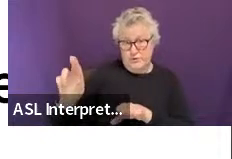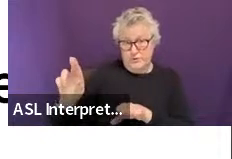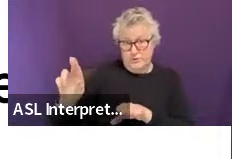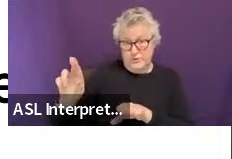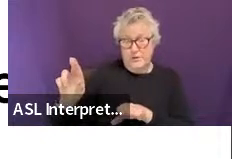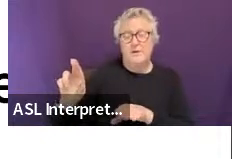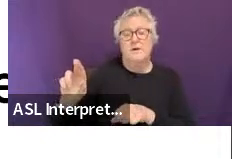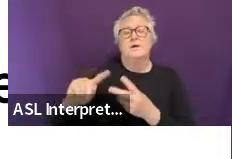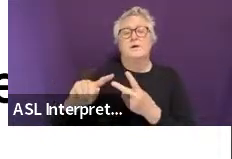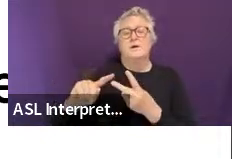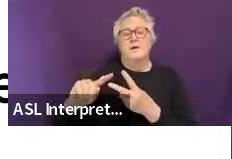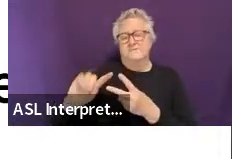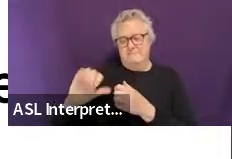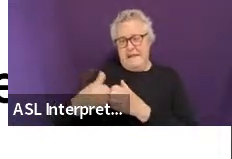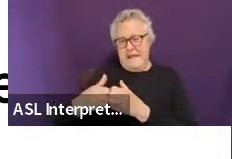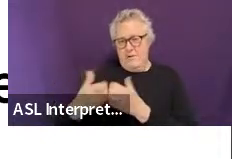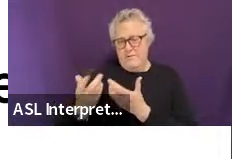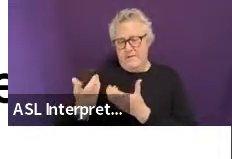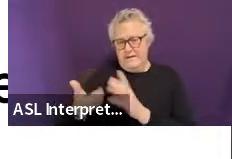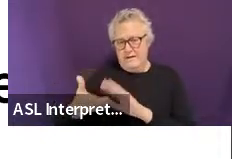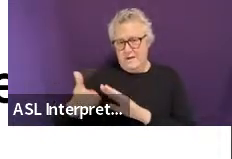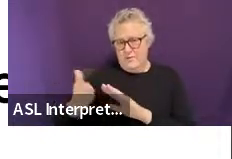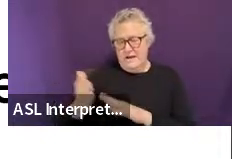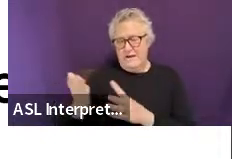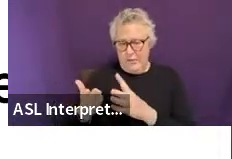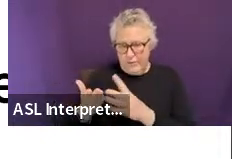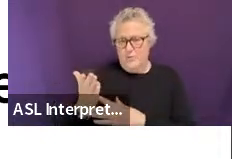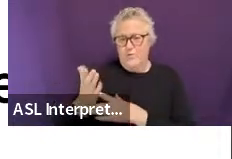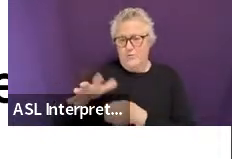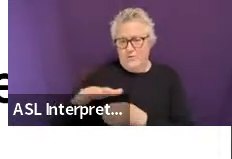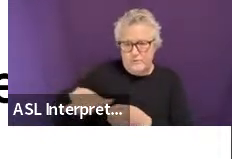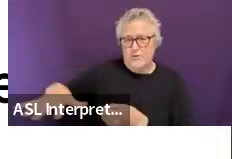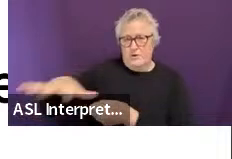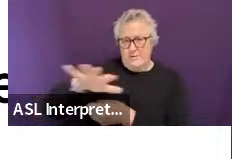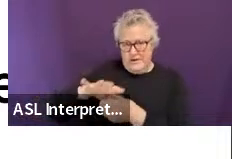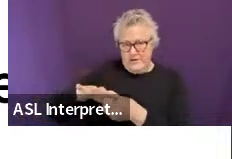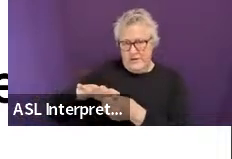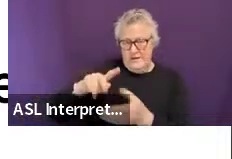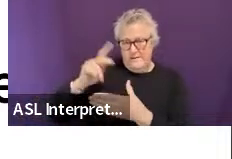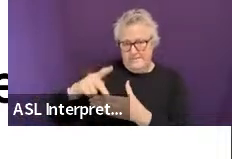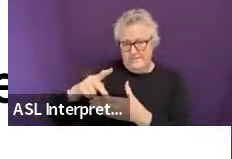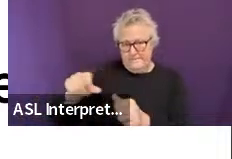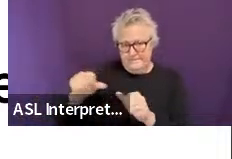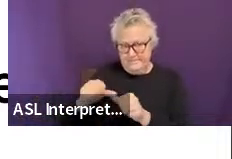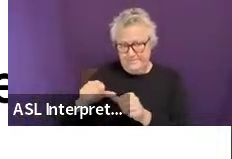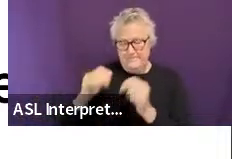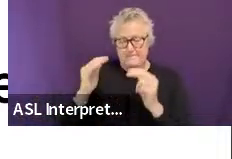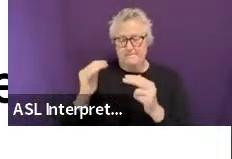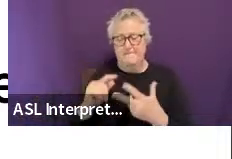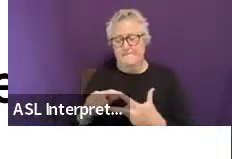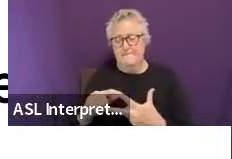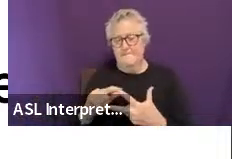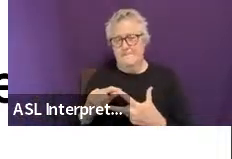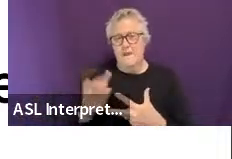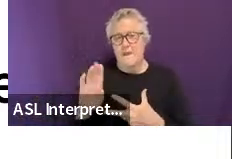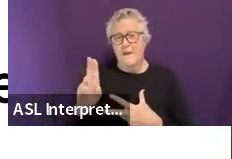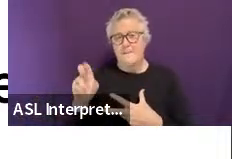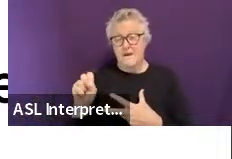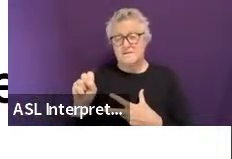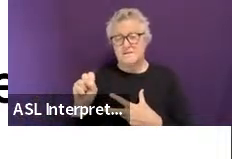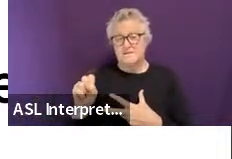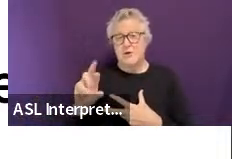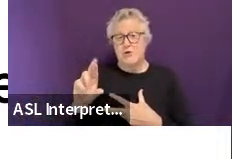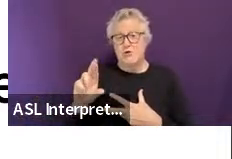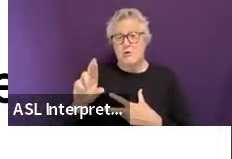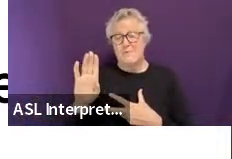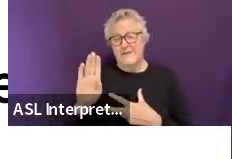how they can operate through the program area. Bus rapid transit and light rail transit. And I want